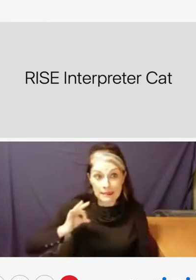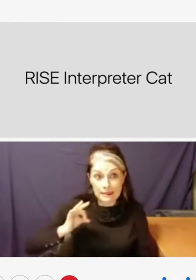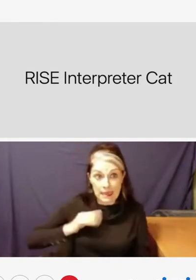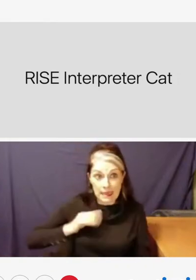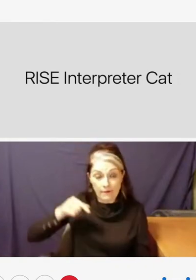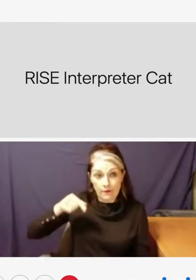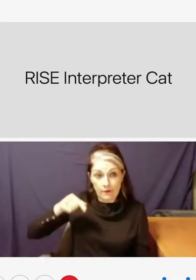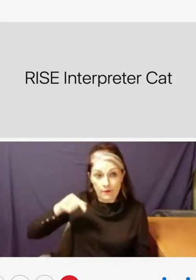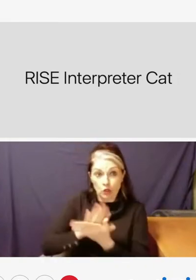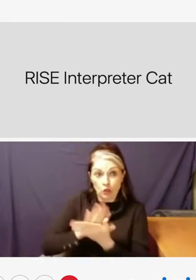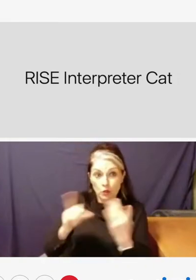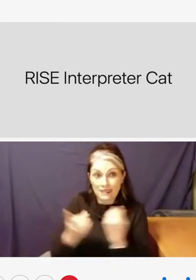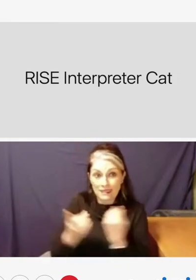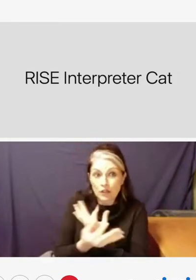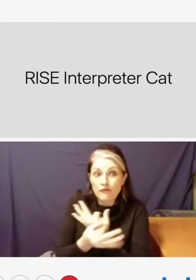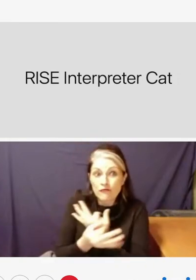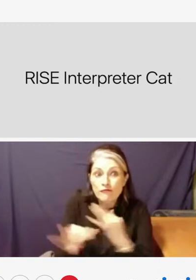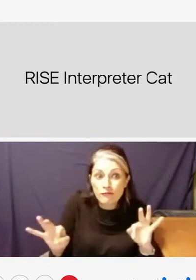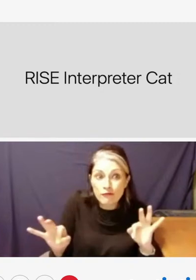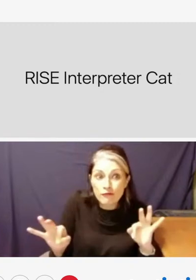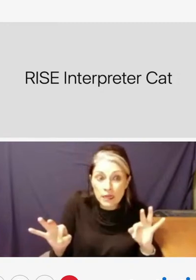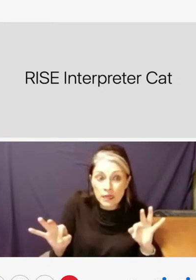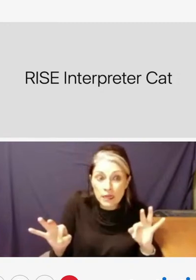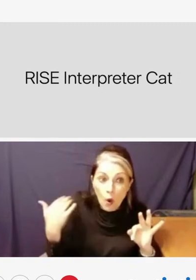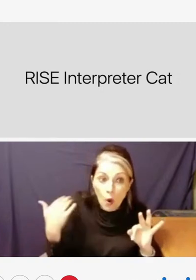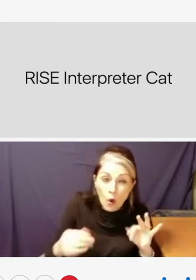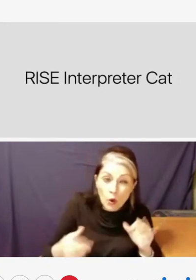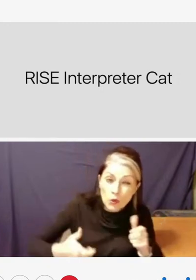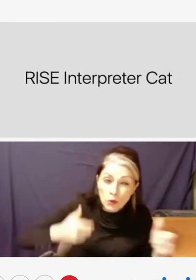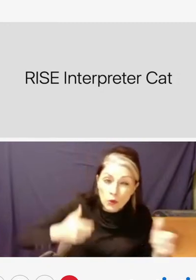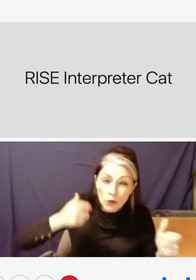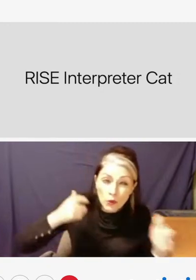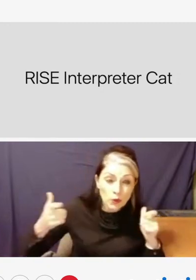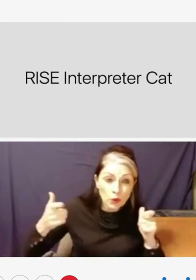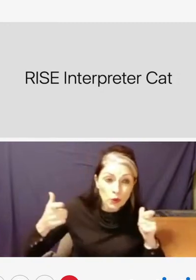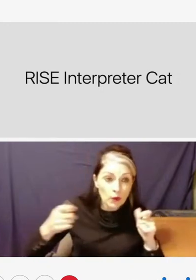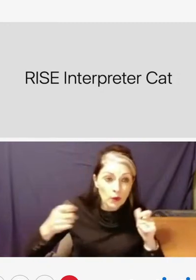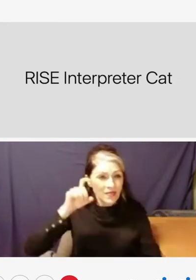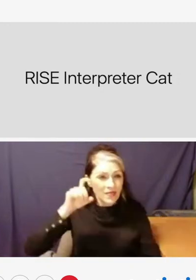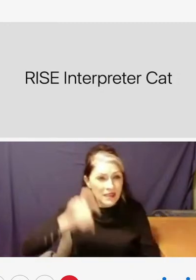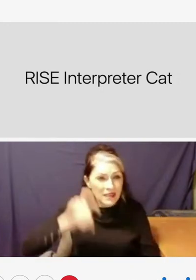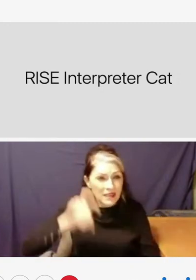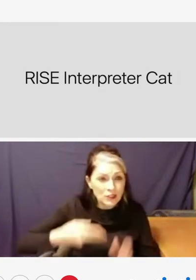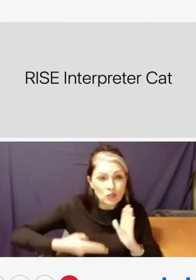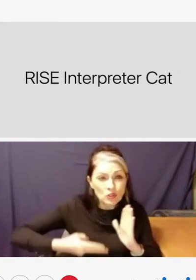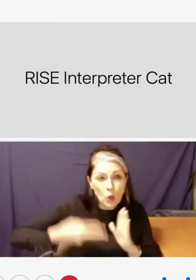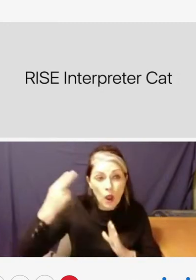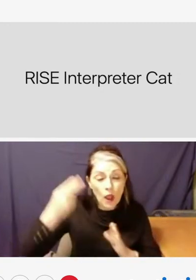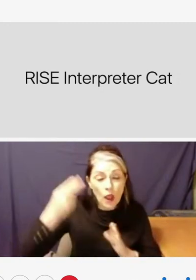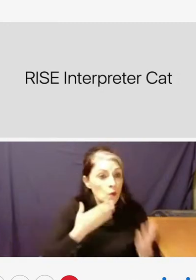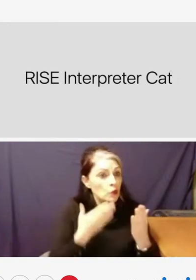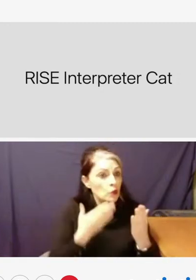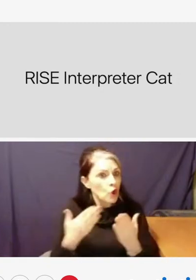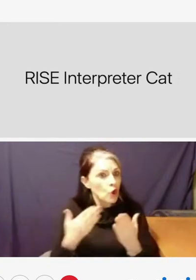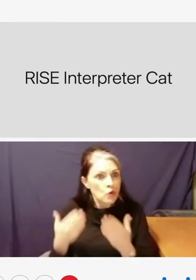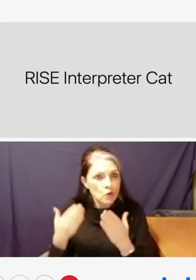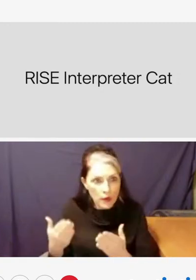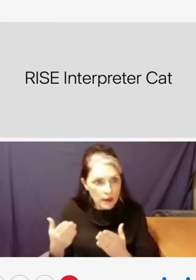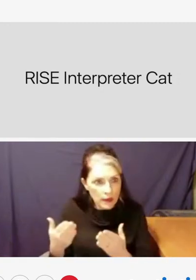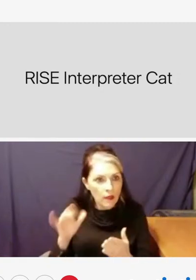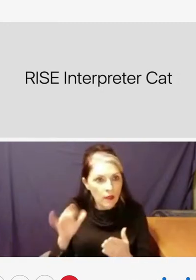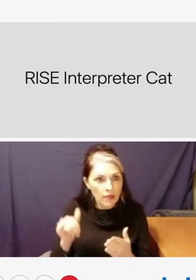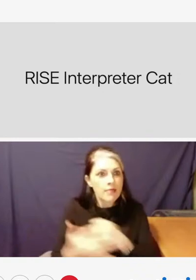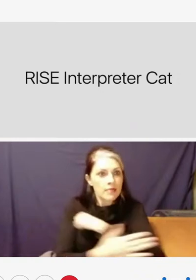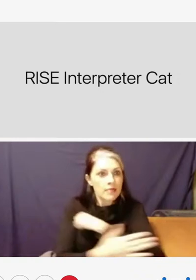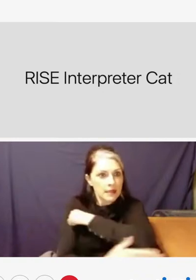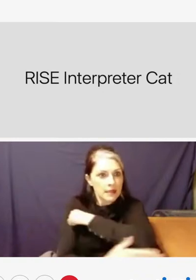humongous gain for our school district because again the needs are higher than ever and we are so grateful you know through that that the county would consider our